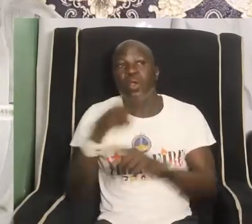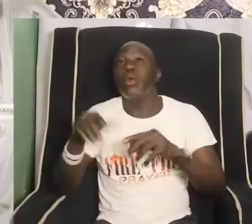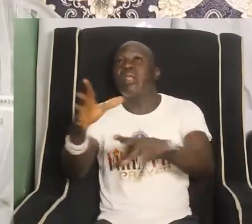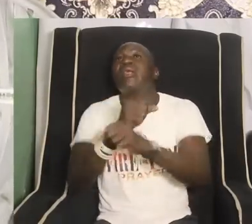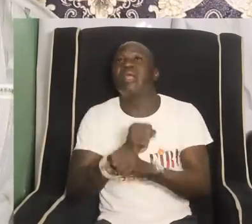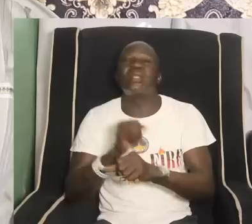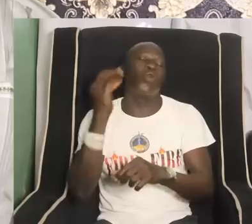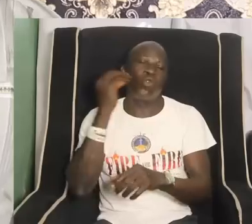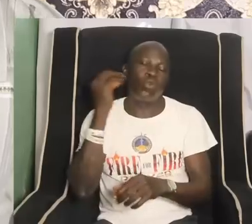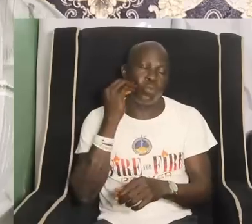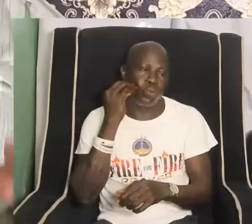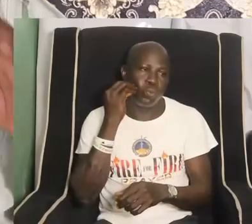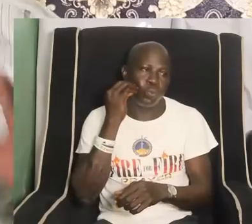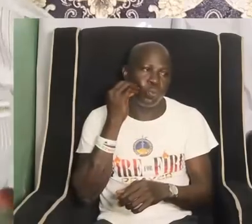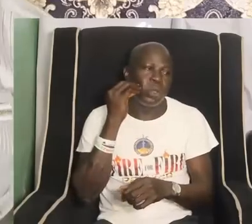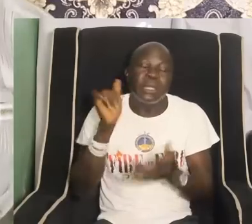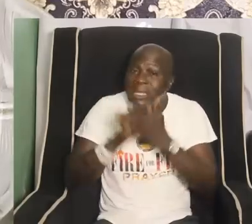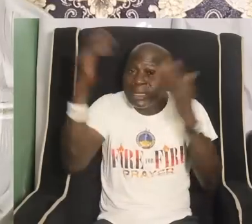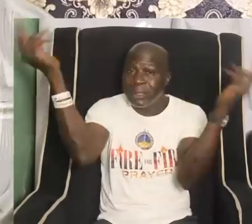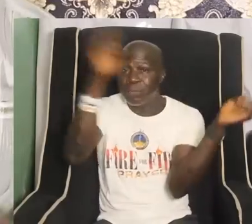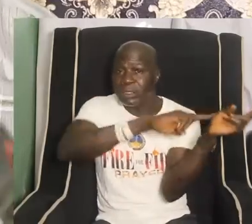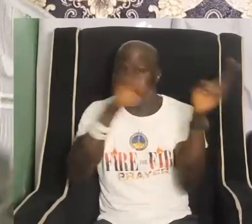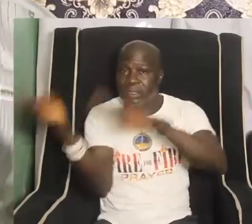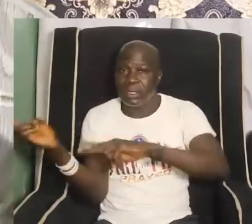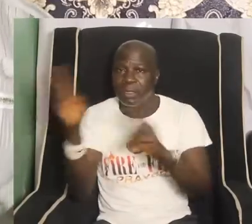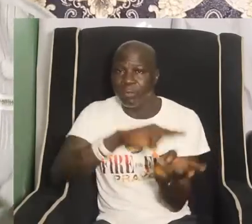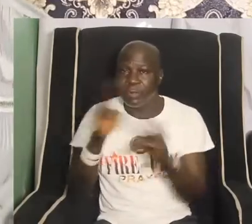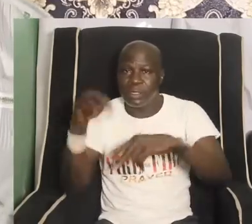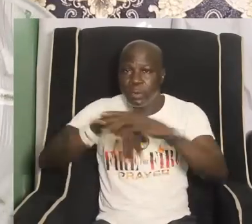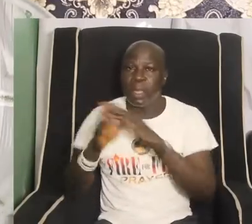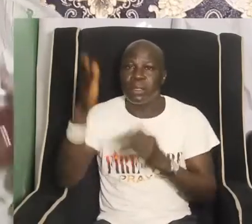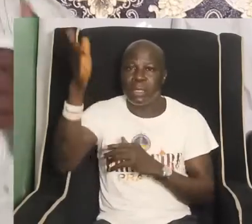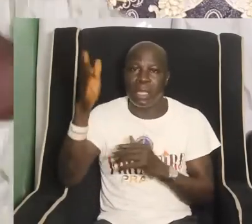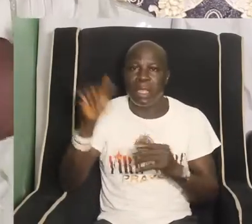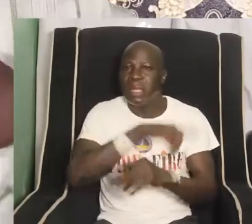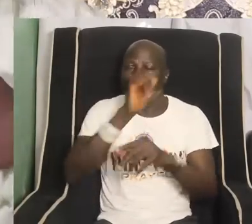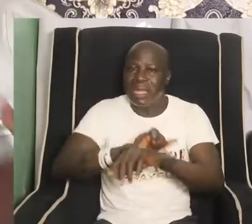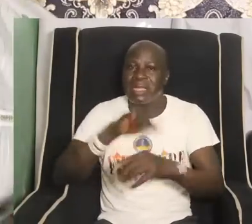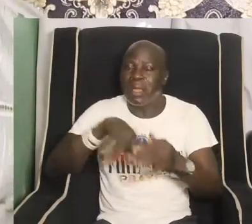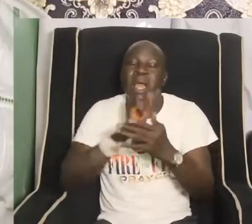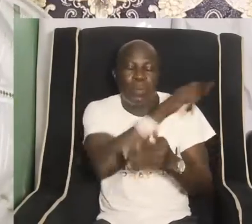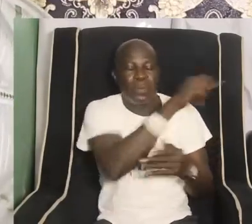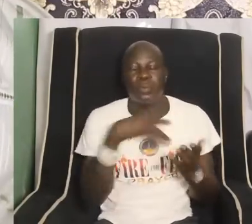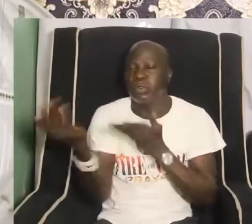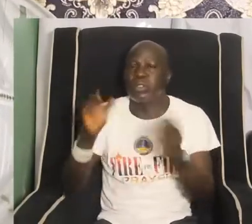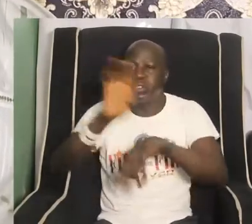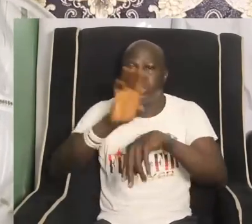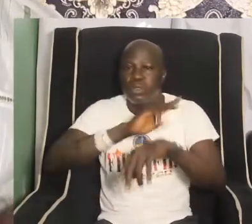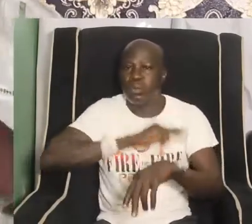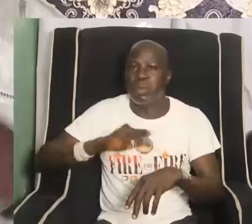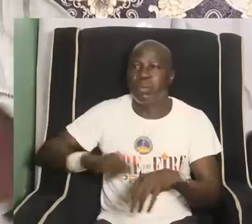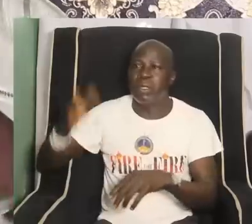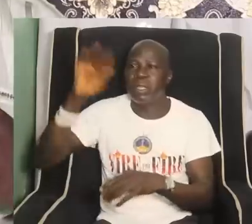máa délé. When he got home. Ìṣóhu ni o. It was a vigil. Ìṣóhu la wà. It was a vigil. Nígbà èmi náà sọ ọmọ ìjọ. I am a church member